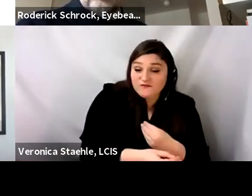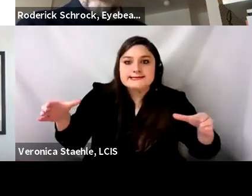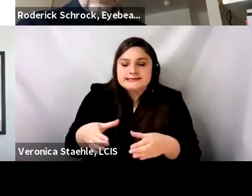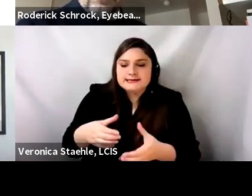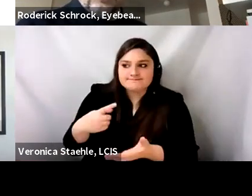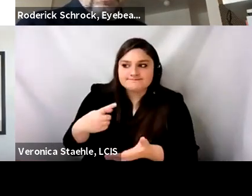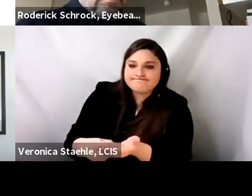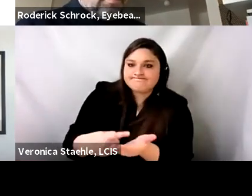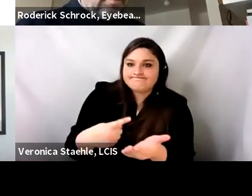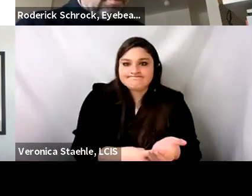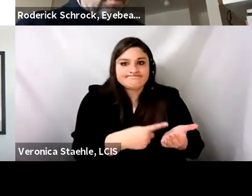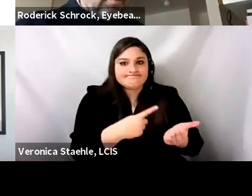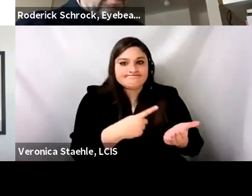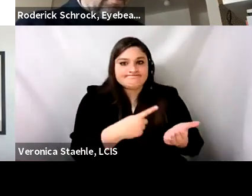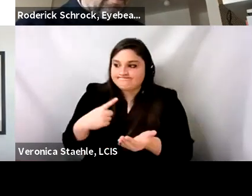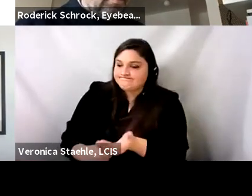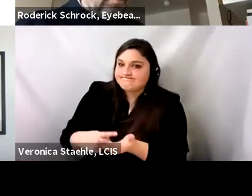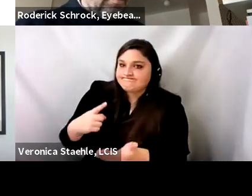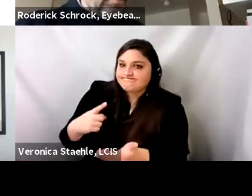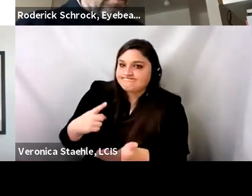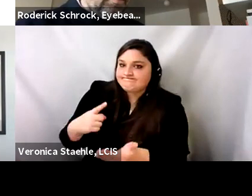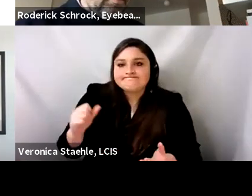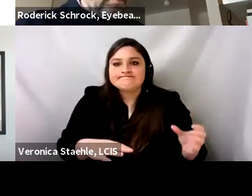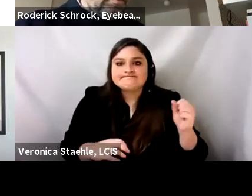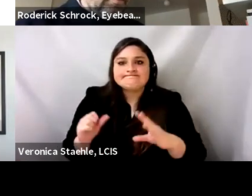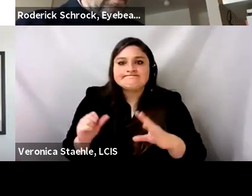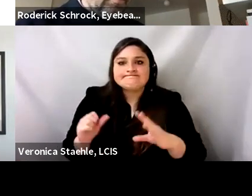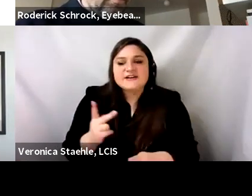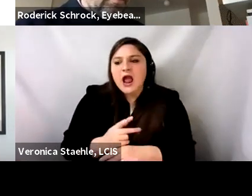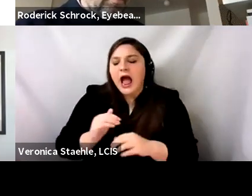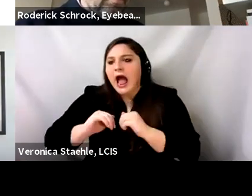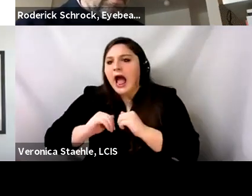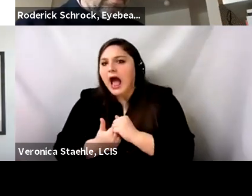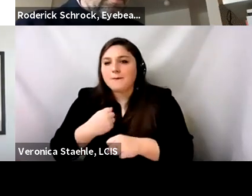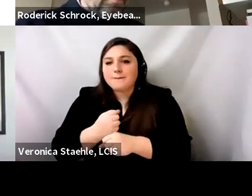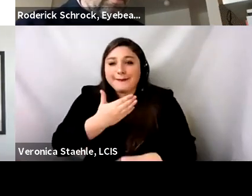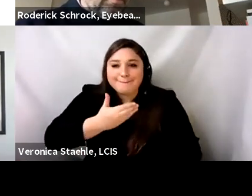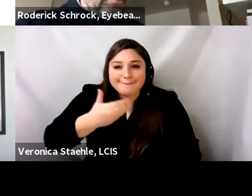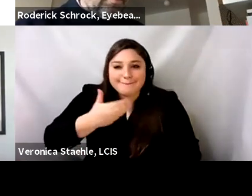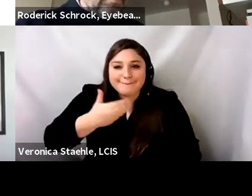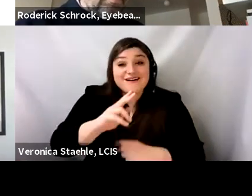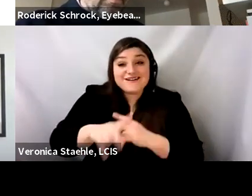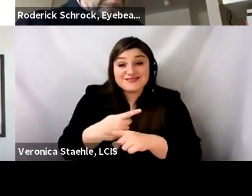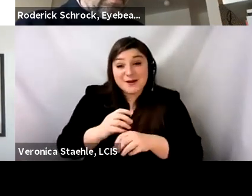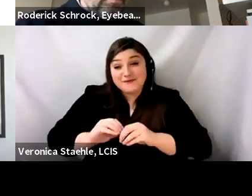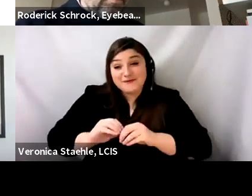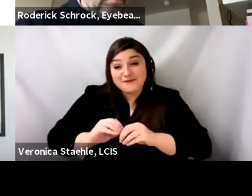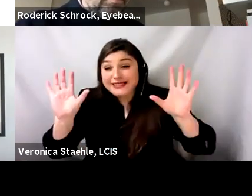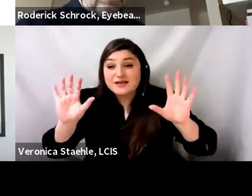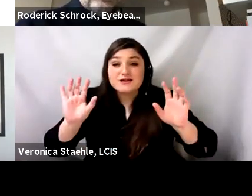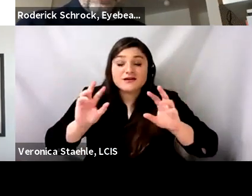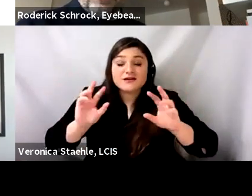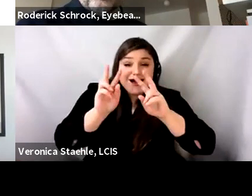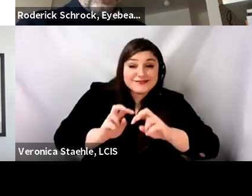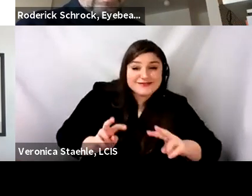clear and timely assessments as to where we were and what were the assets, what